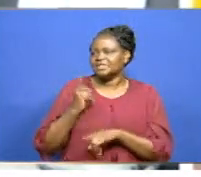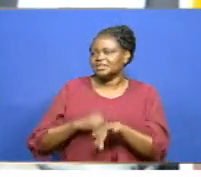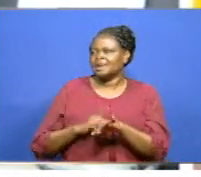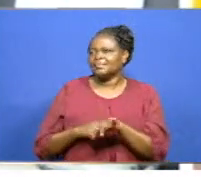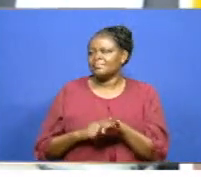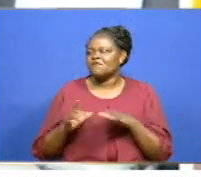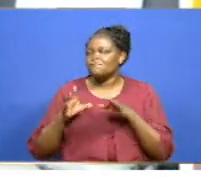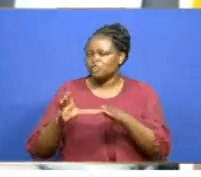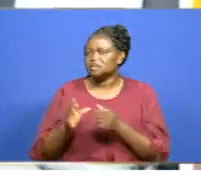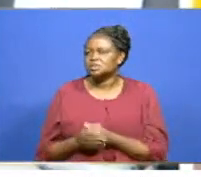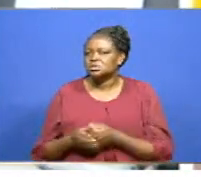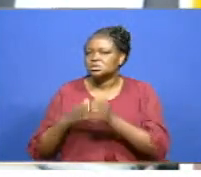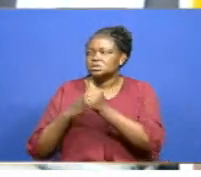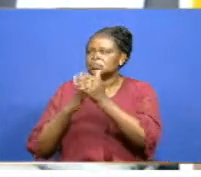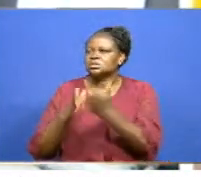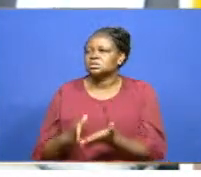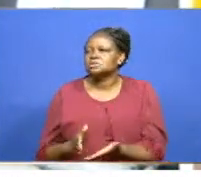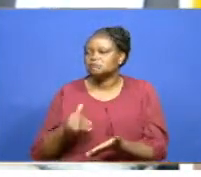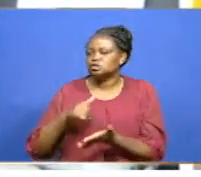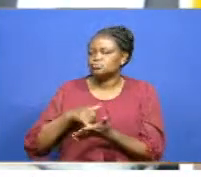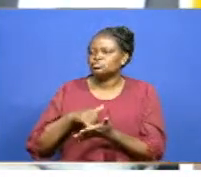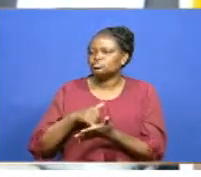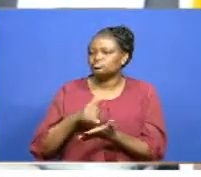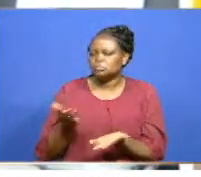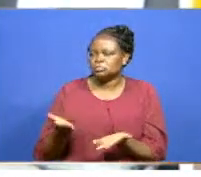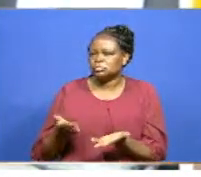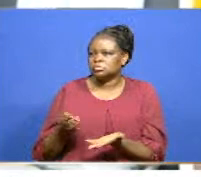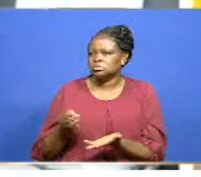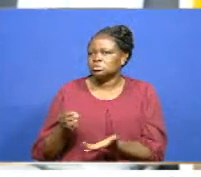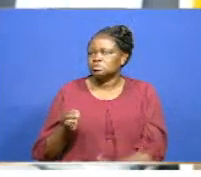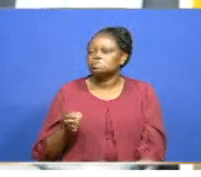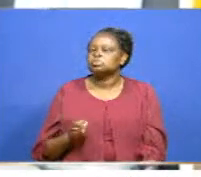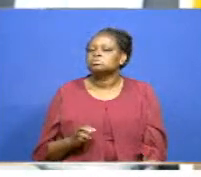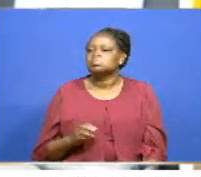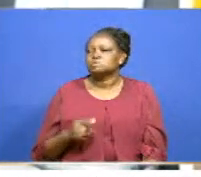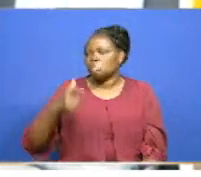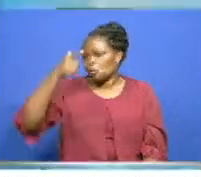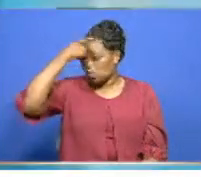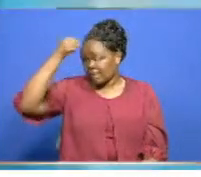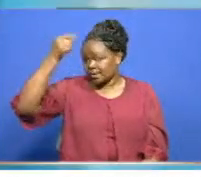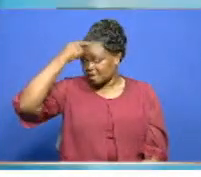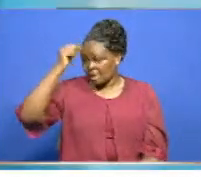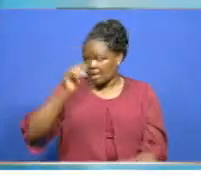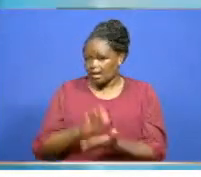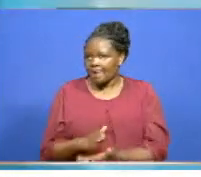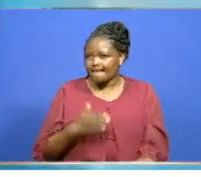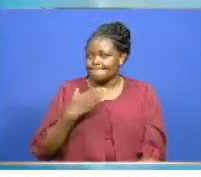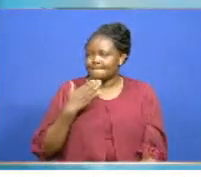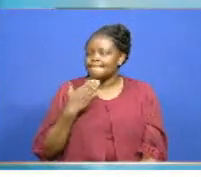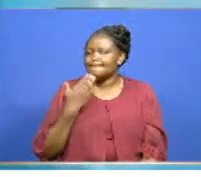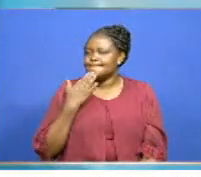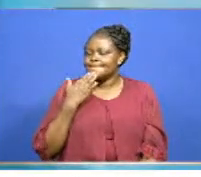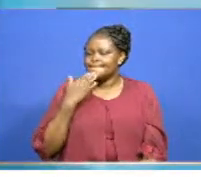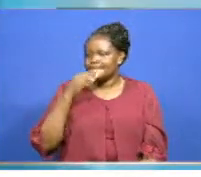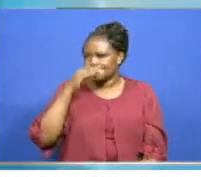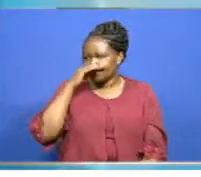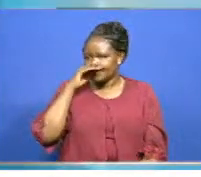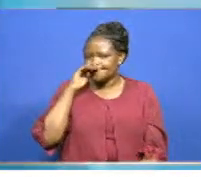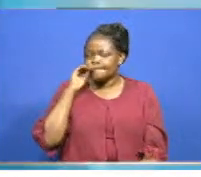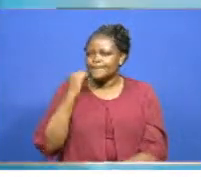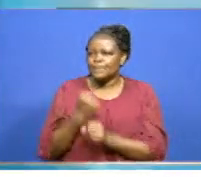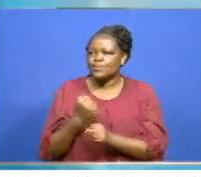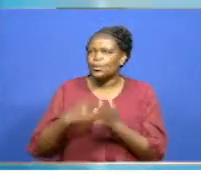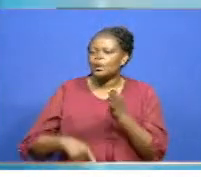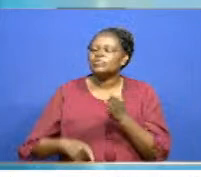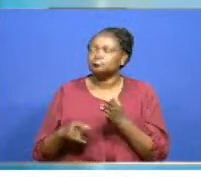it's forcing the leaders, including, that is Wetangula and Musalia Mudavadi. It is now forcing them to do what the community wants.